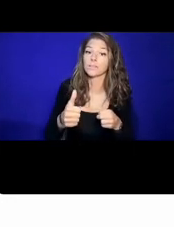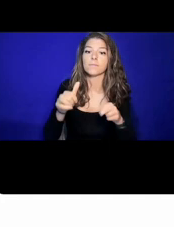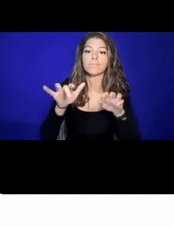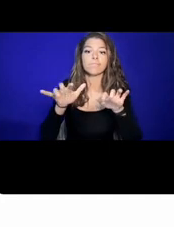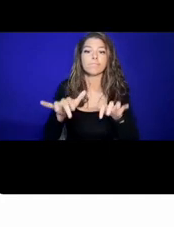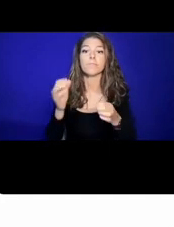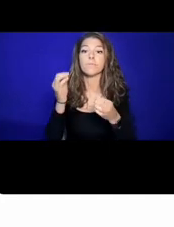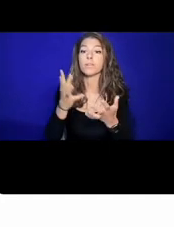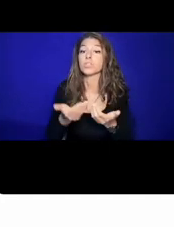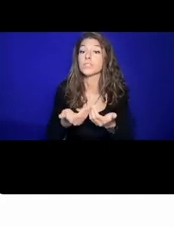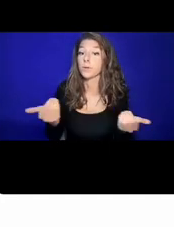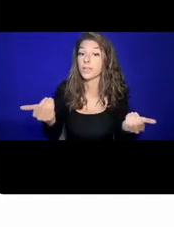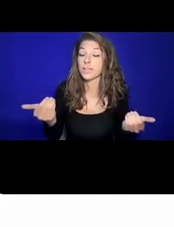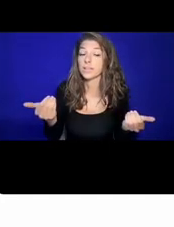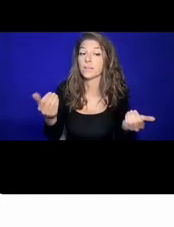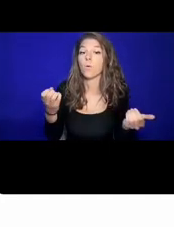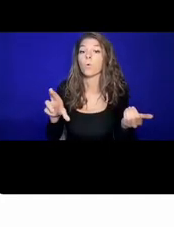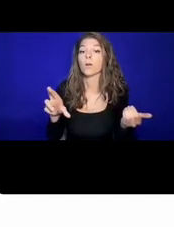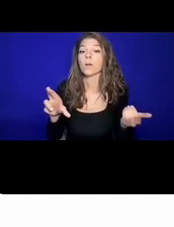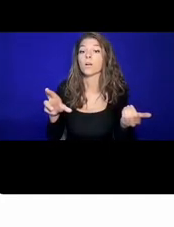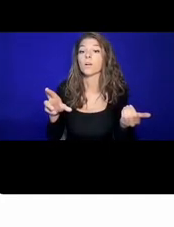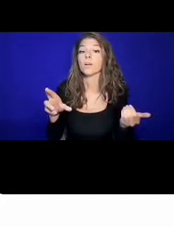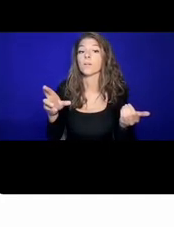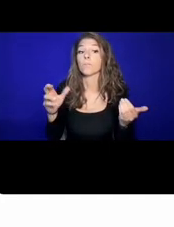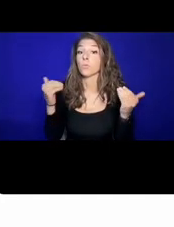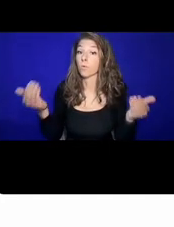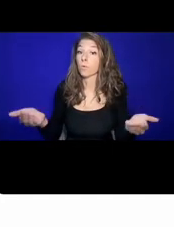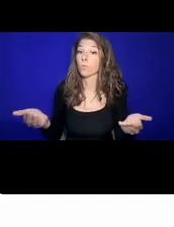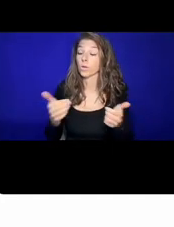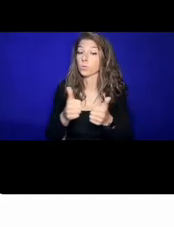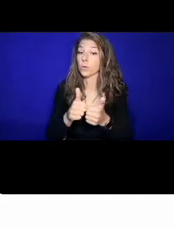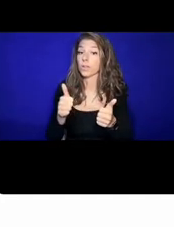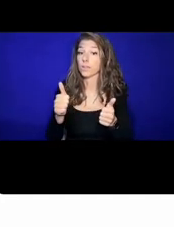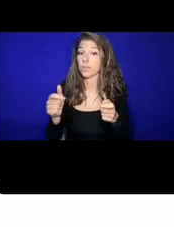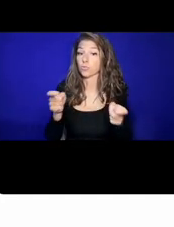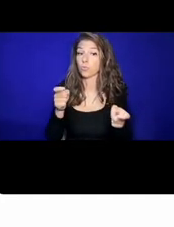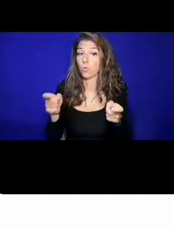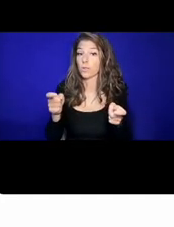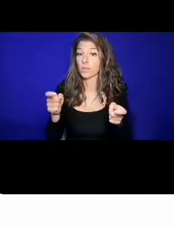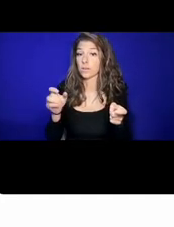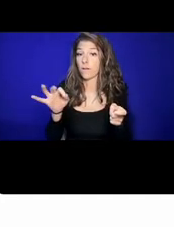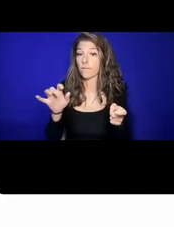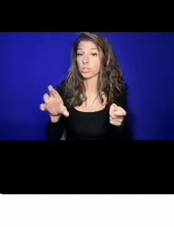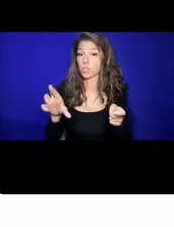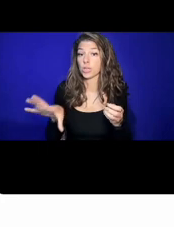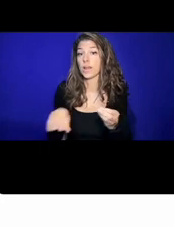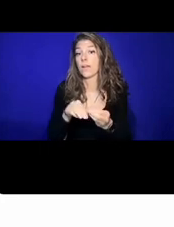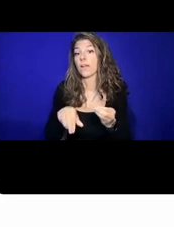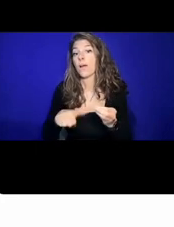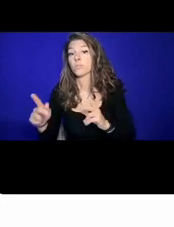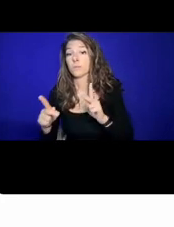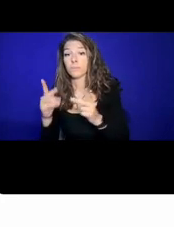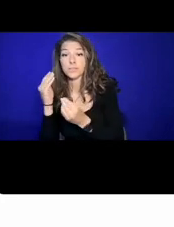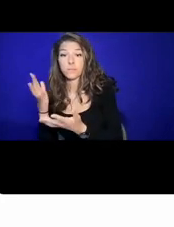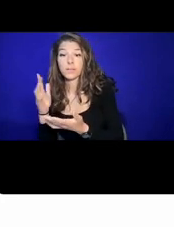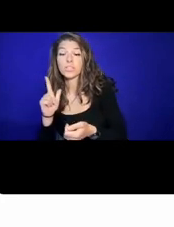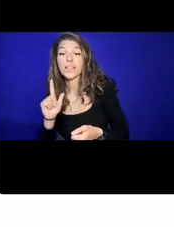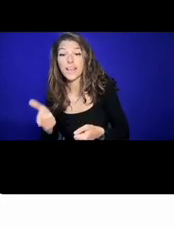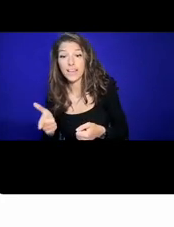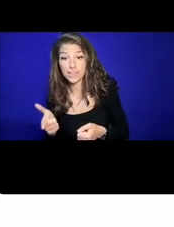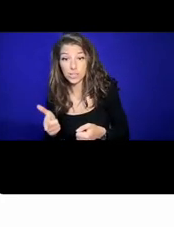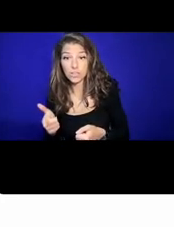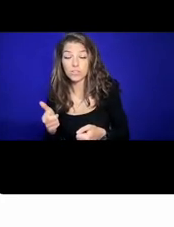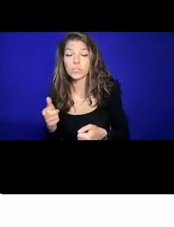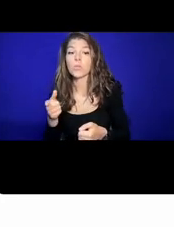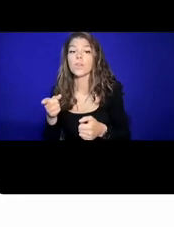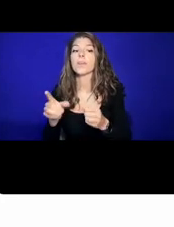that information separately, or you can just move forward with the controlling officer and add the other people's information later so